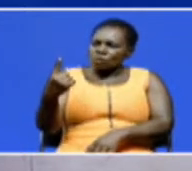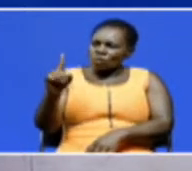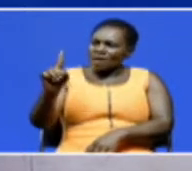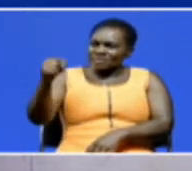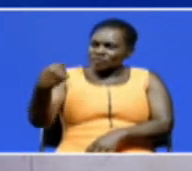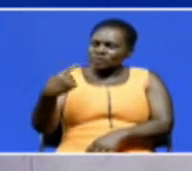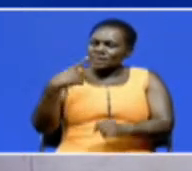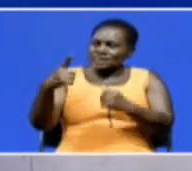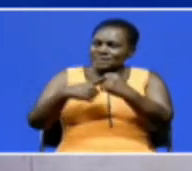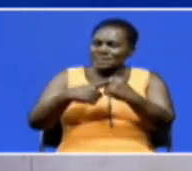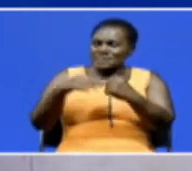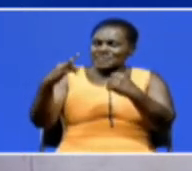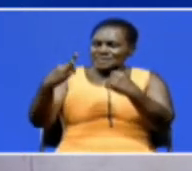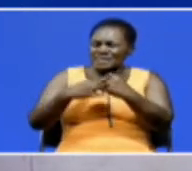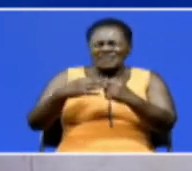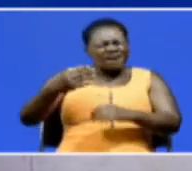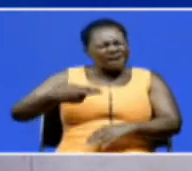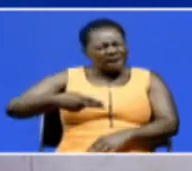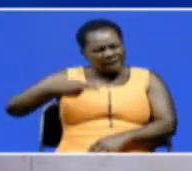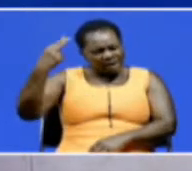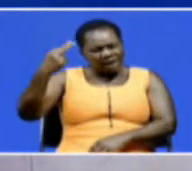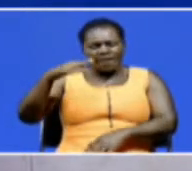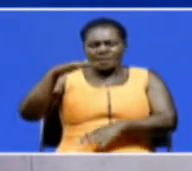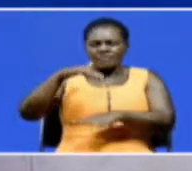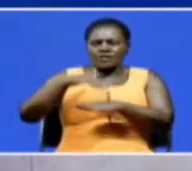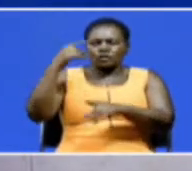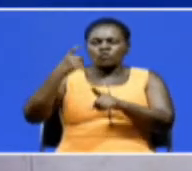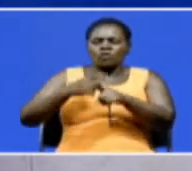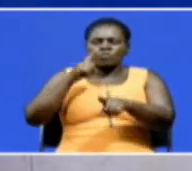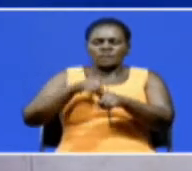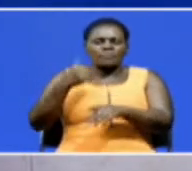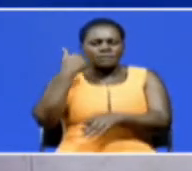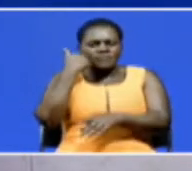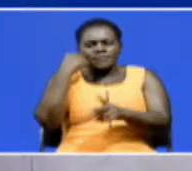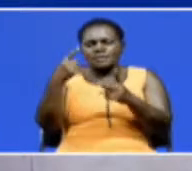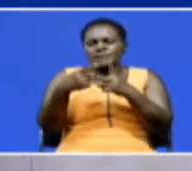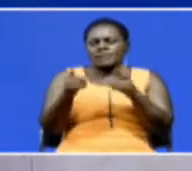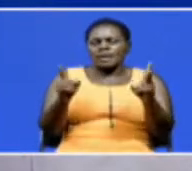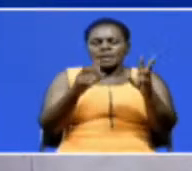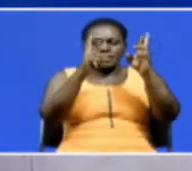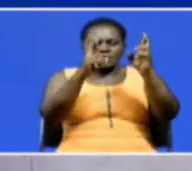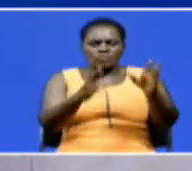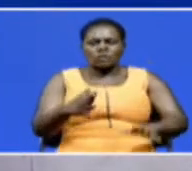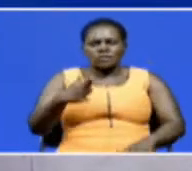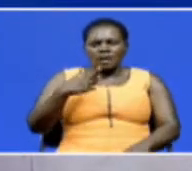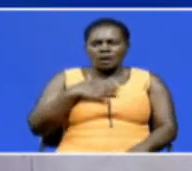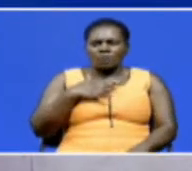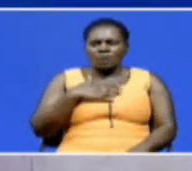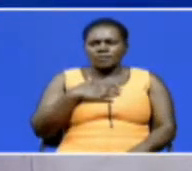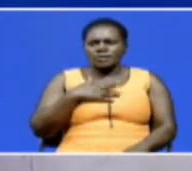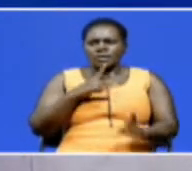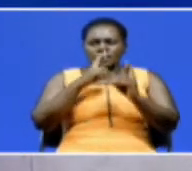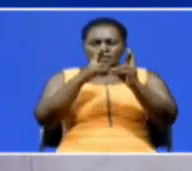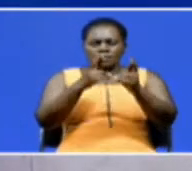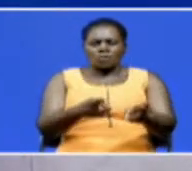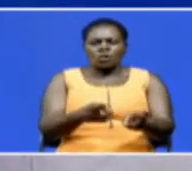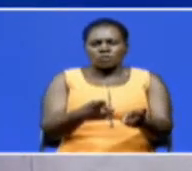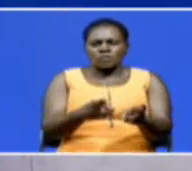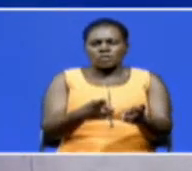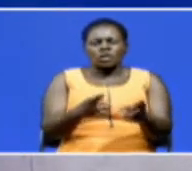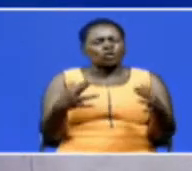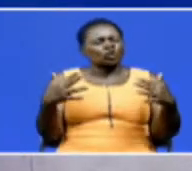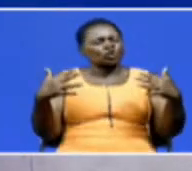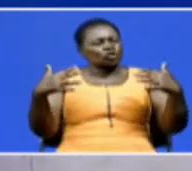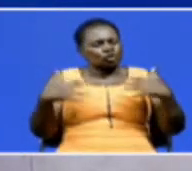1,068 new infections, one of the highest numbers since the outbreak of the virus. Our reporter Beldin Waliaula reports on the